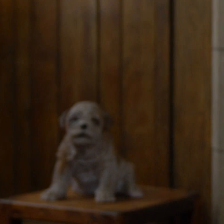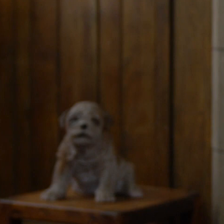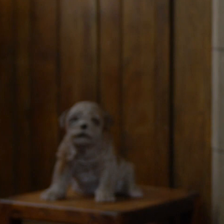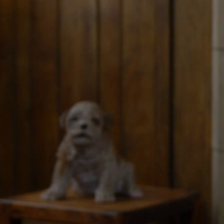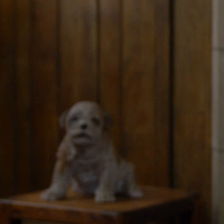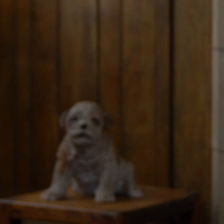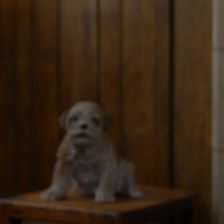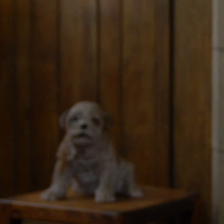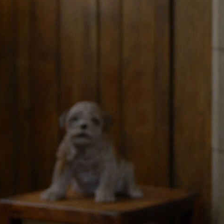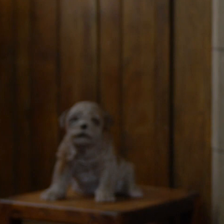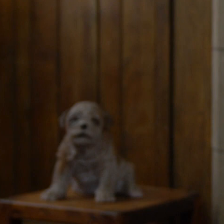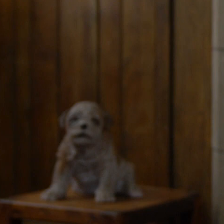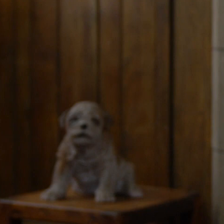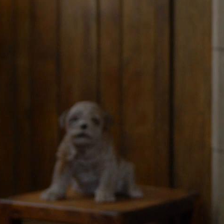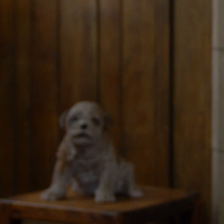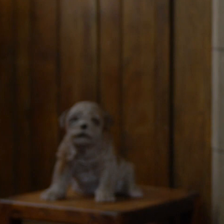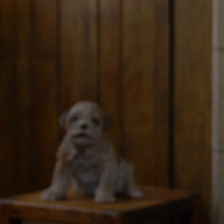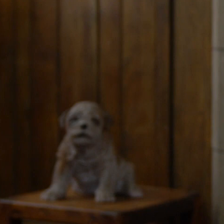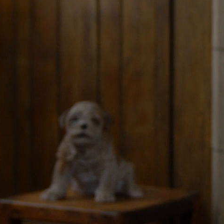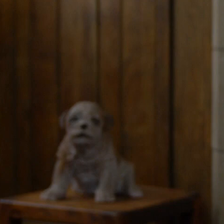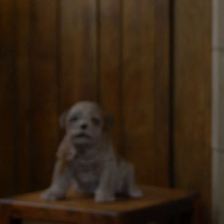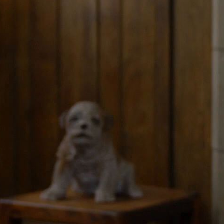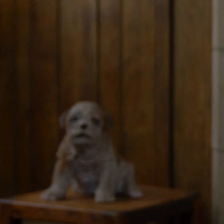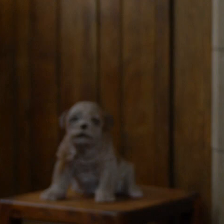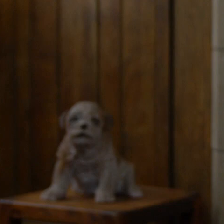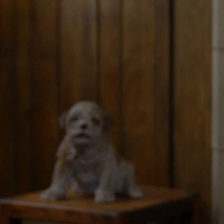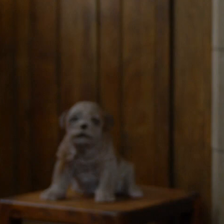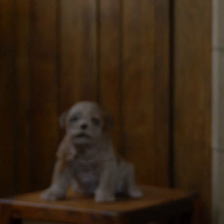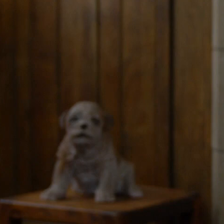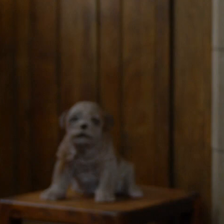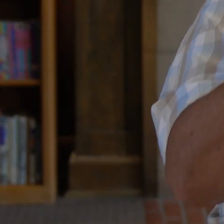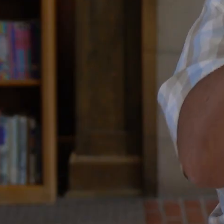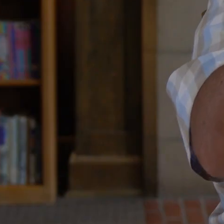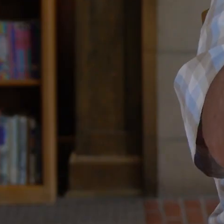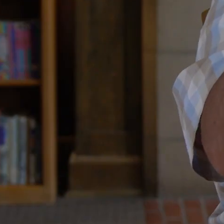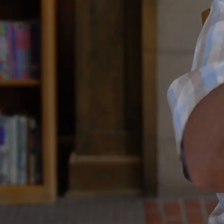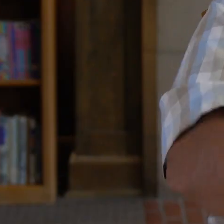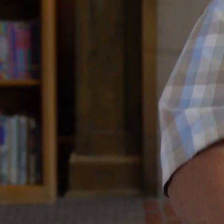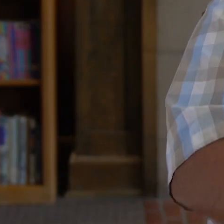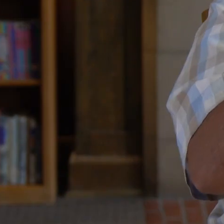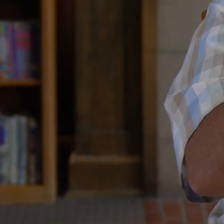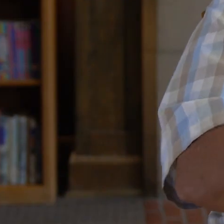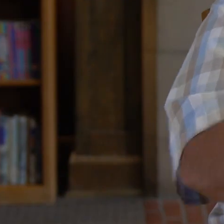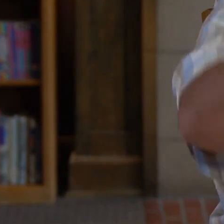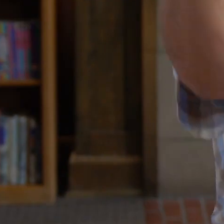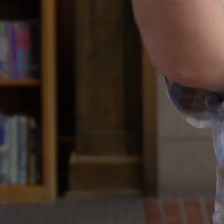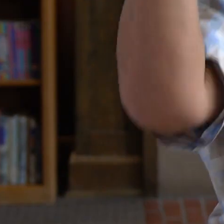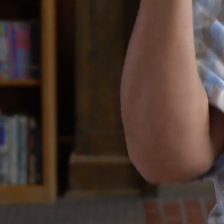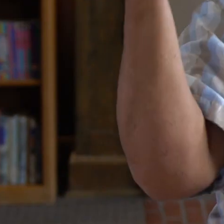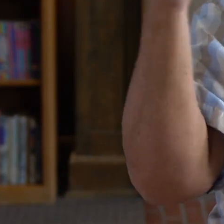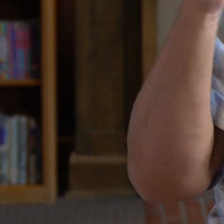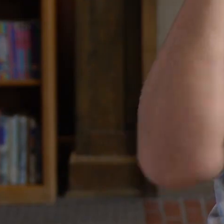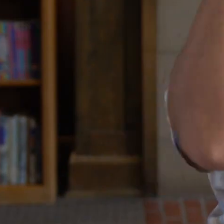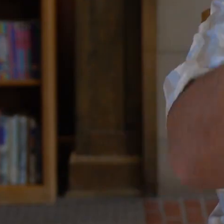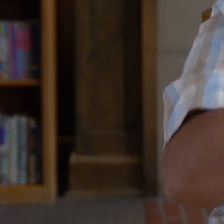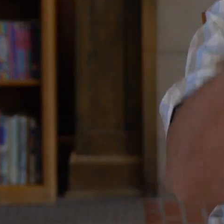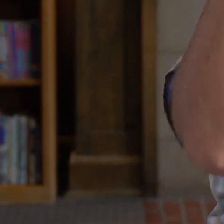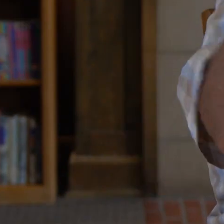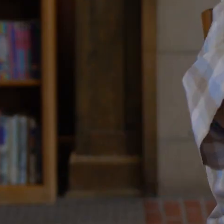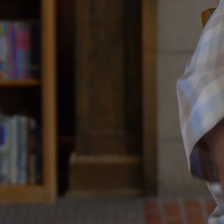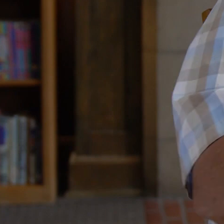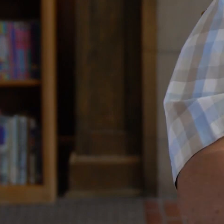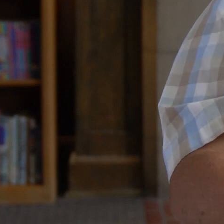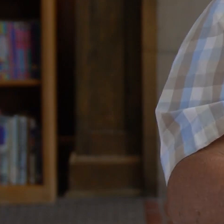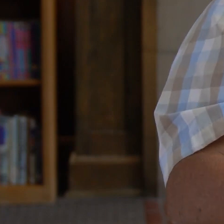Really windy. Probably 60 to 70 mile per hour winds. Ralph in ASL, a man voices. We couldn't kick the ball without it flying astray.